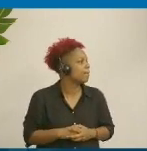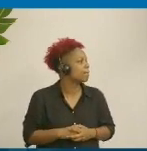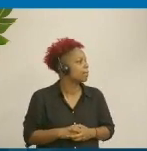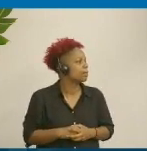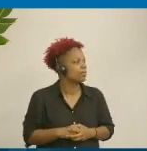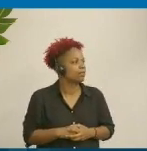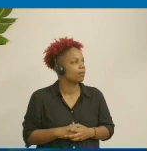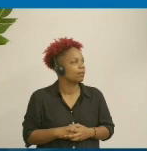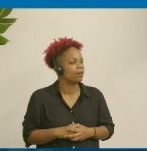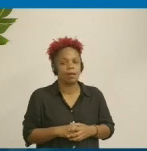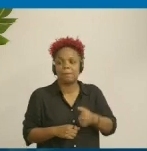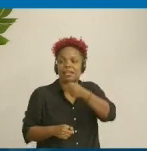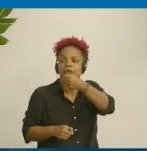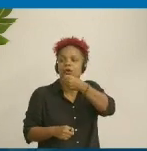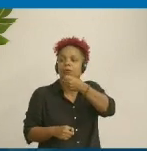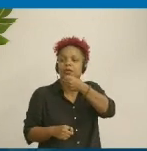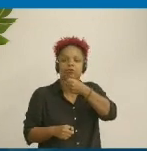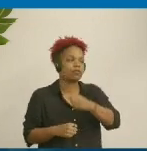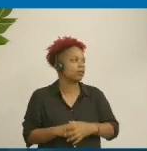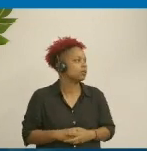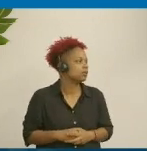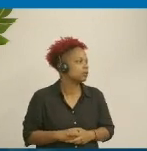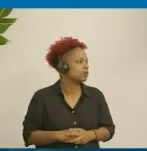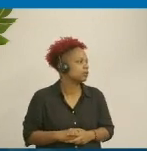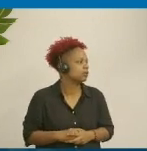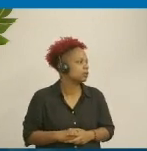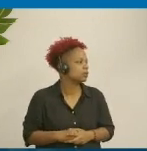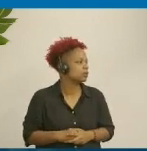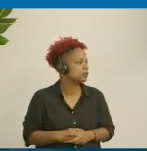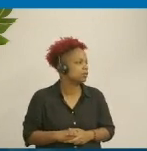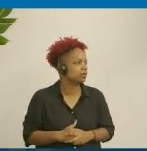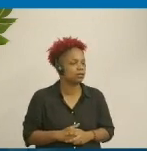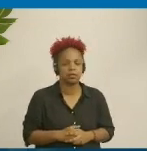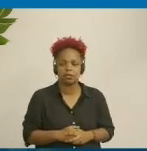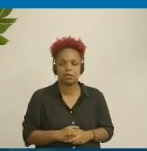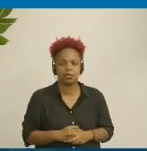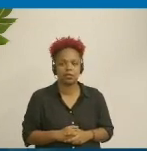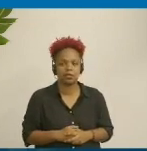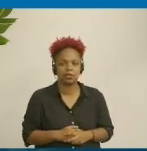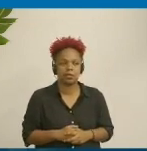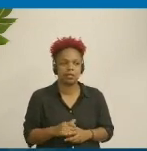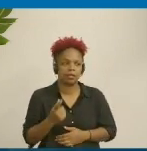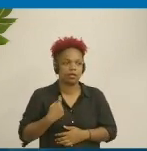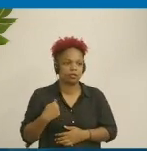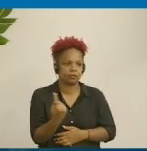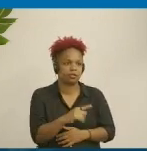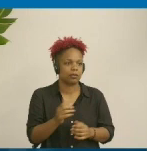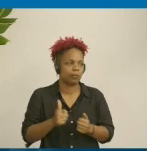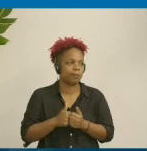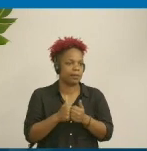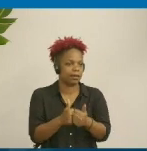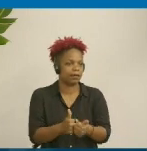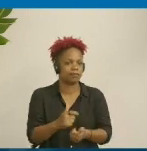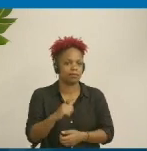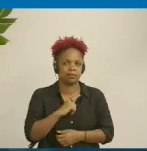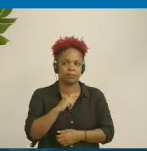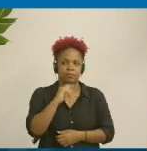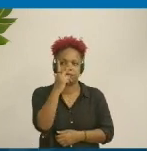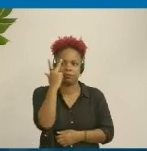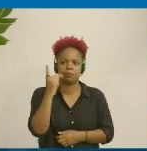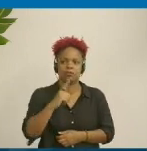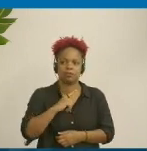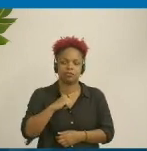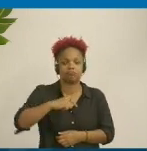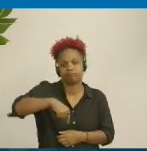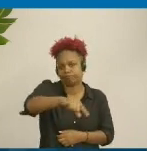needs something, we also accompany them. But accompany means really going to the street, look for the person, go all the way to the